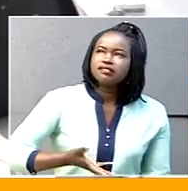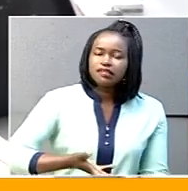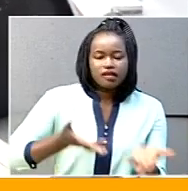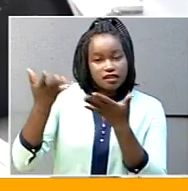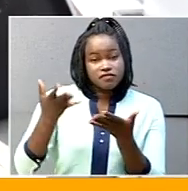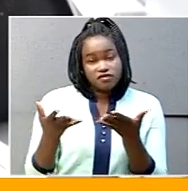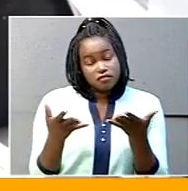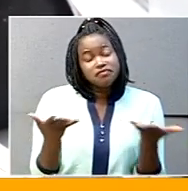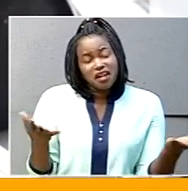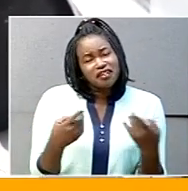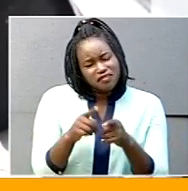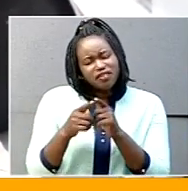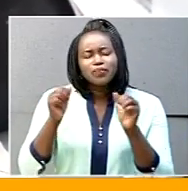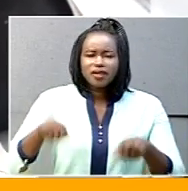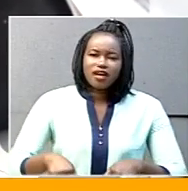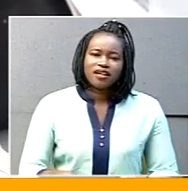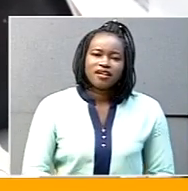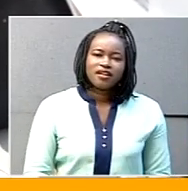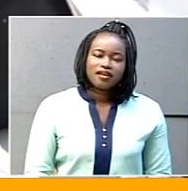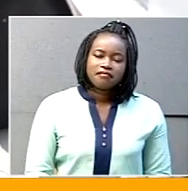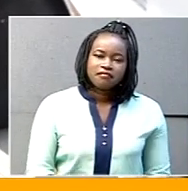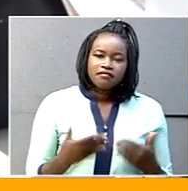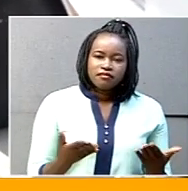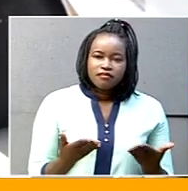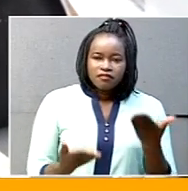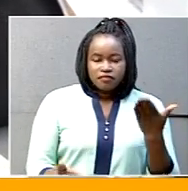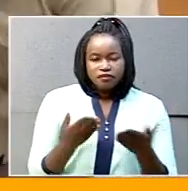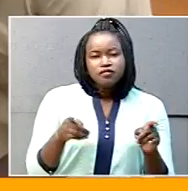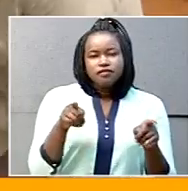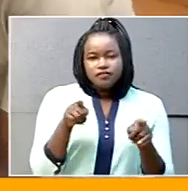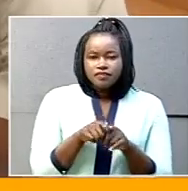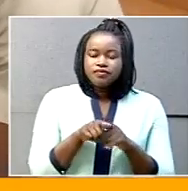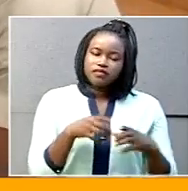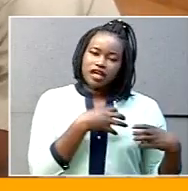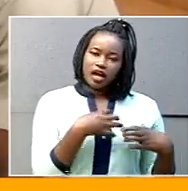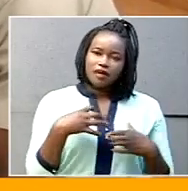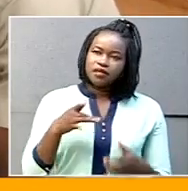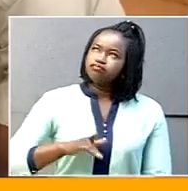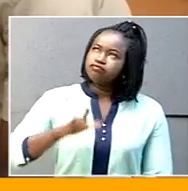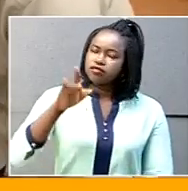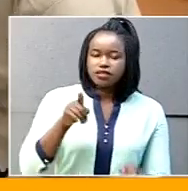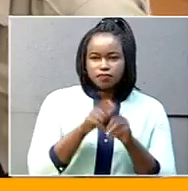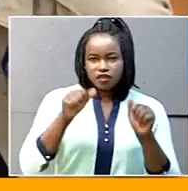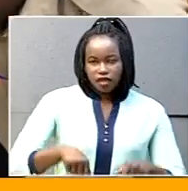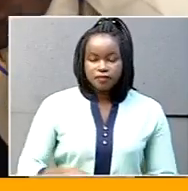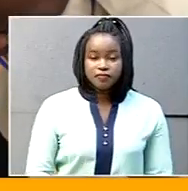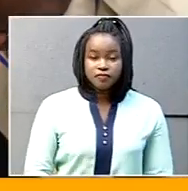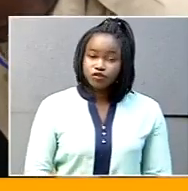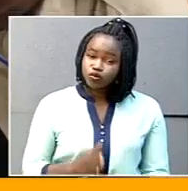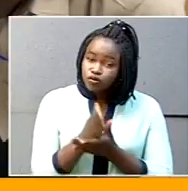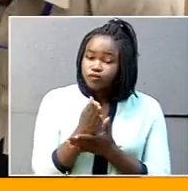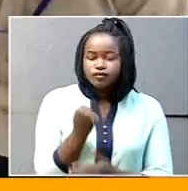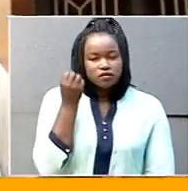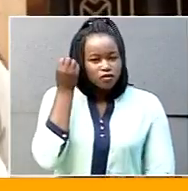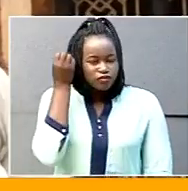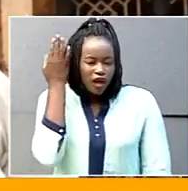even with tying, maybe like military aircraft. There is no argument that creative and